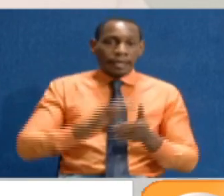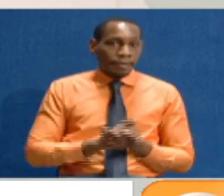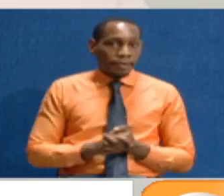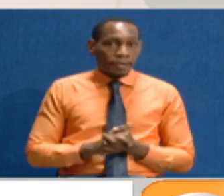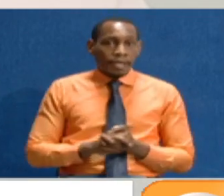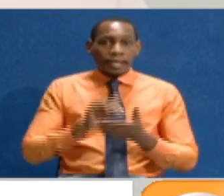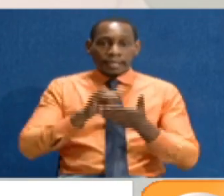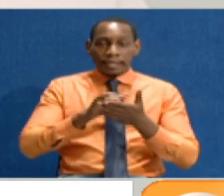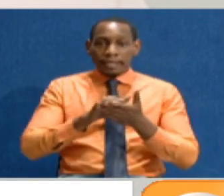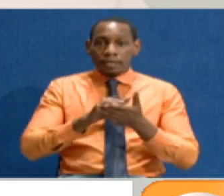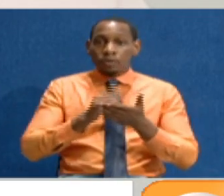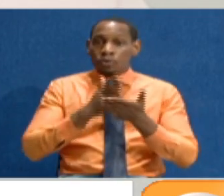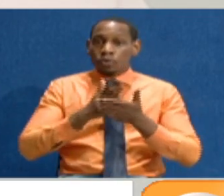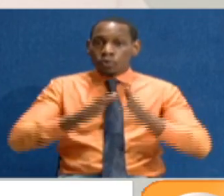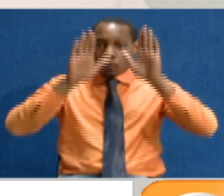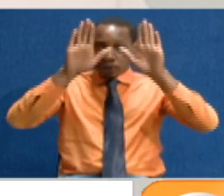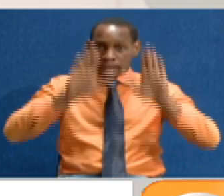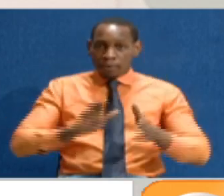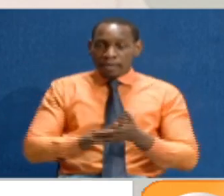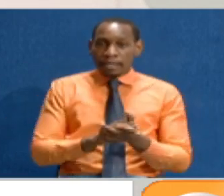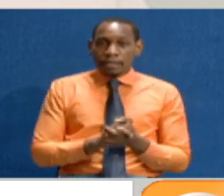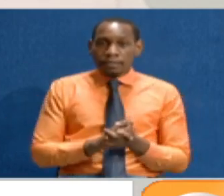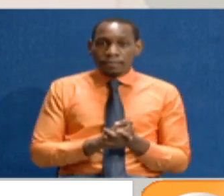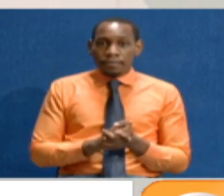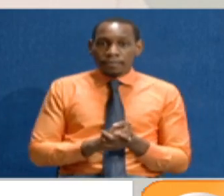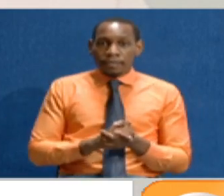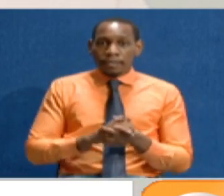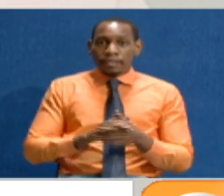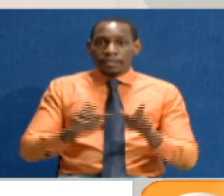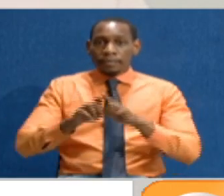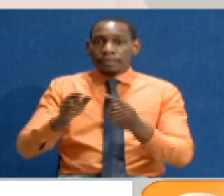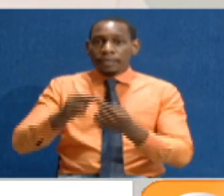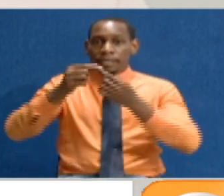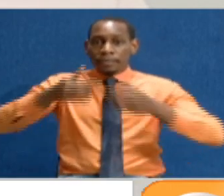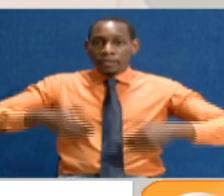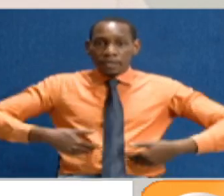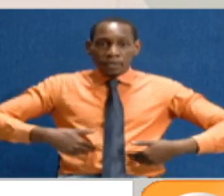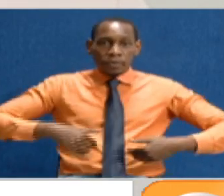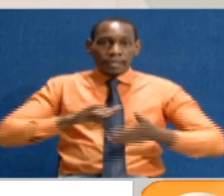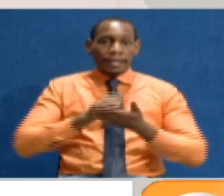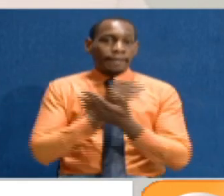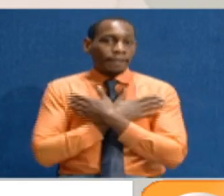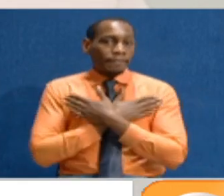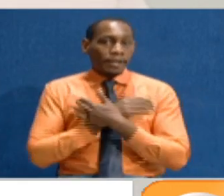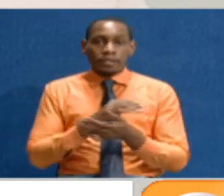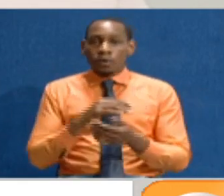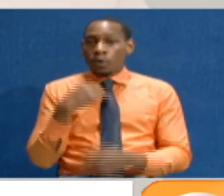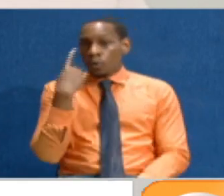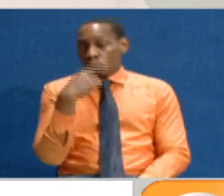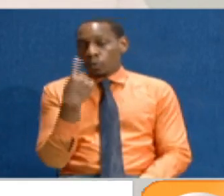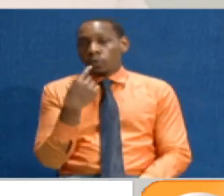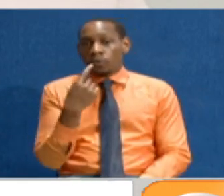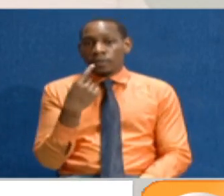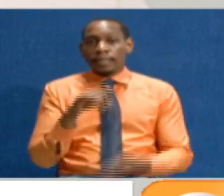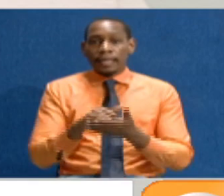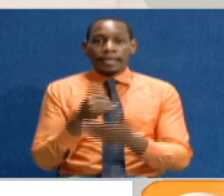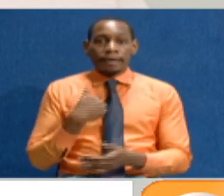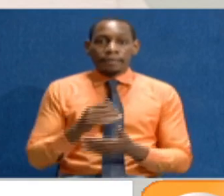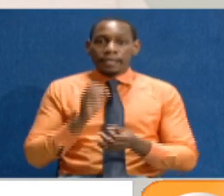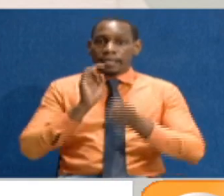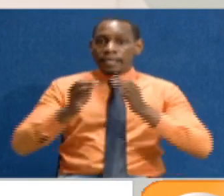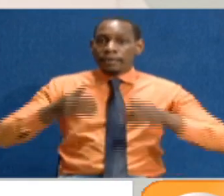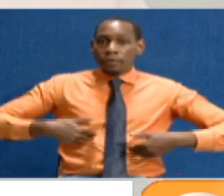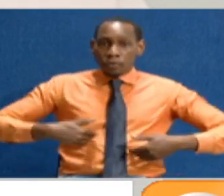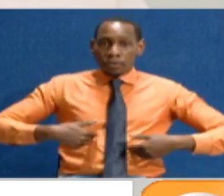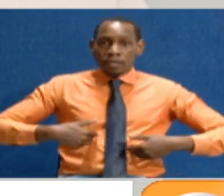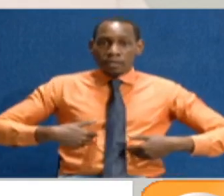purpose, that's a big one. But then the last and most powerful one, especially for young people, is the peers, and the kind of peers that a young person has. If a young person